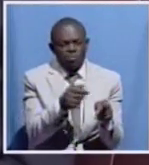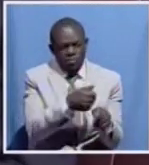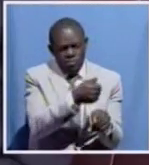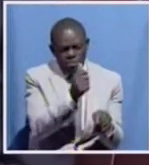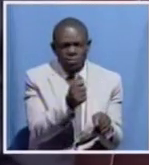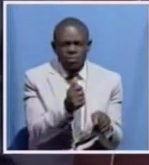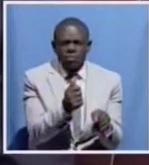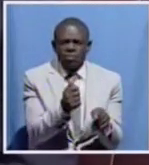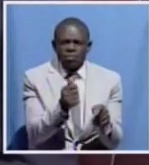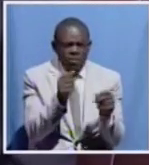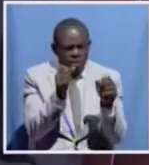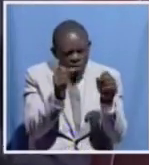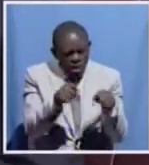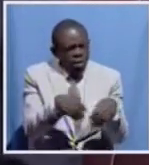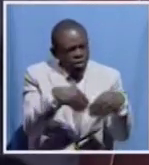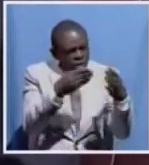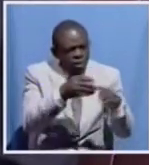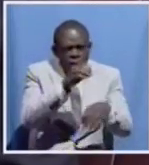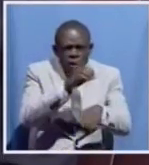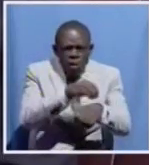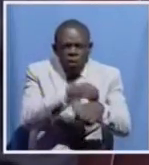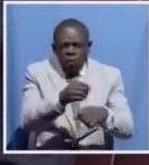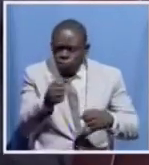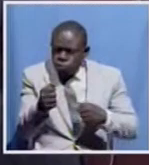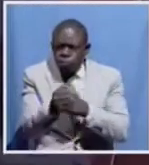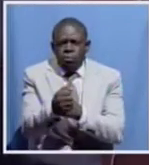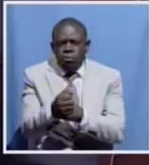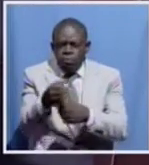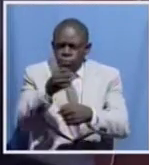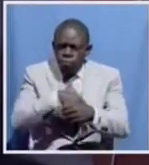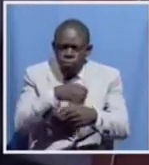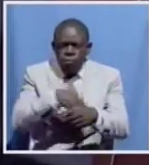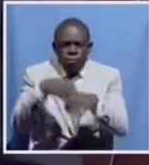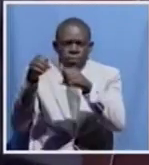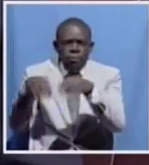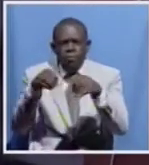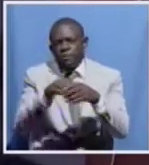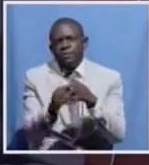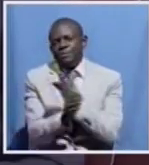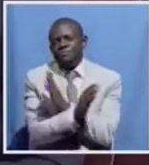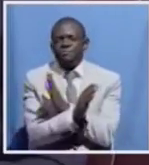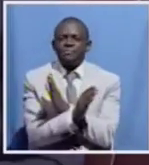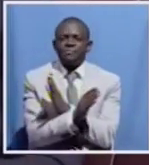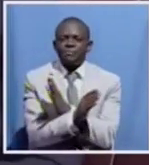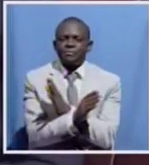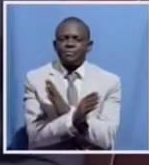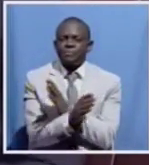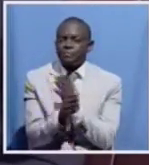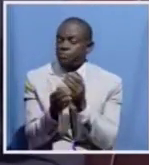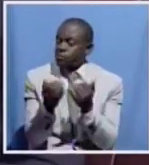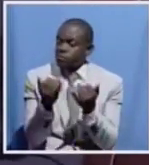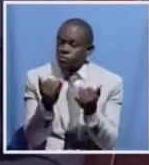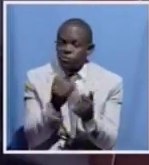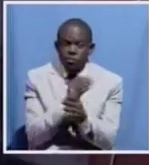to come in now. I know it appears very bad that we have 800 or 900 megawatt